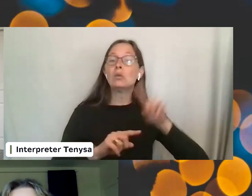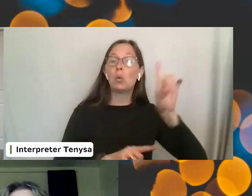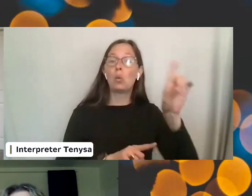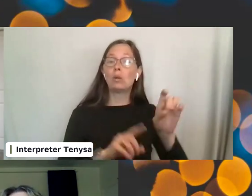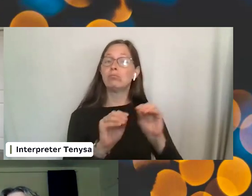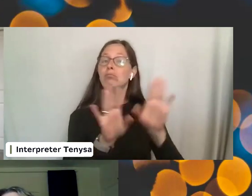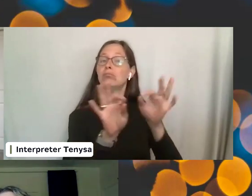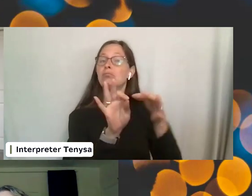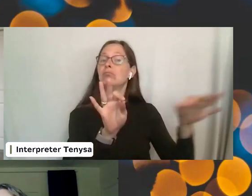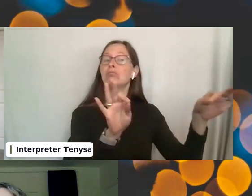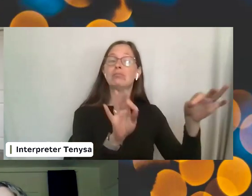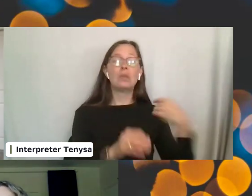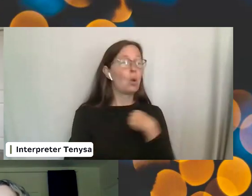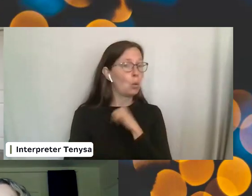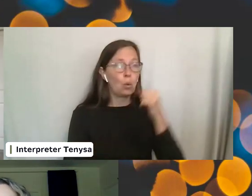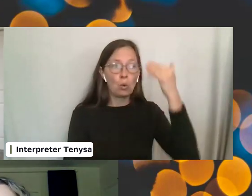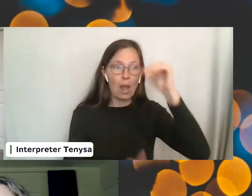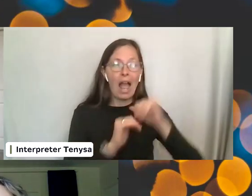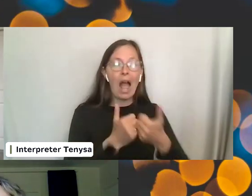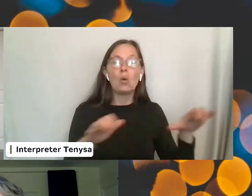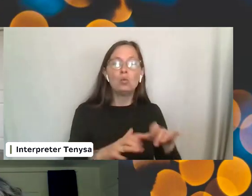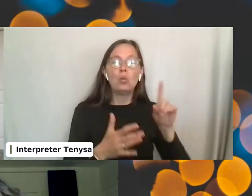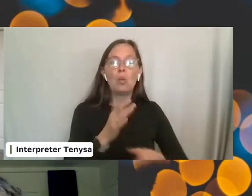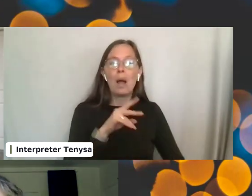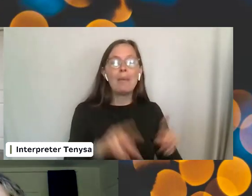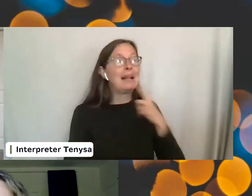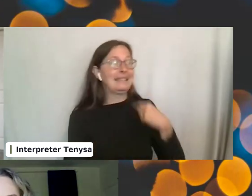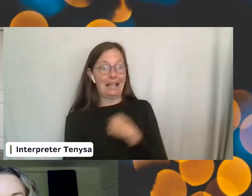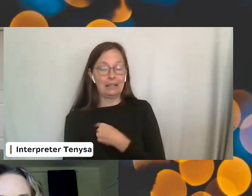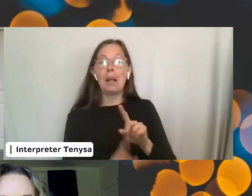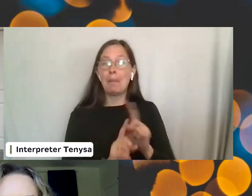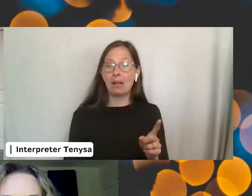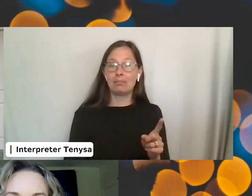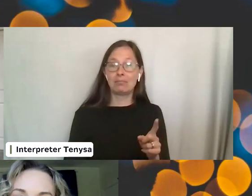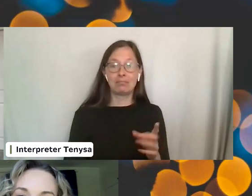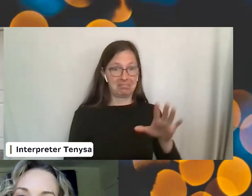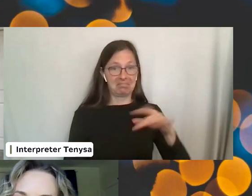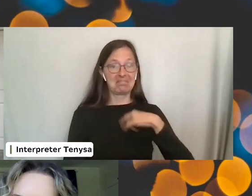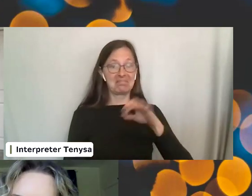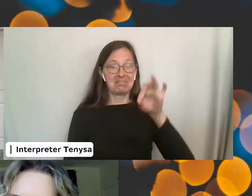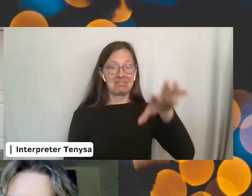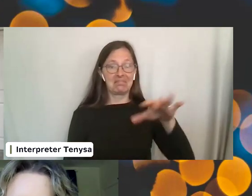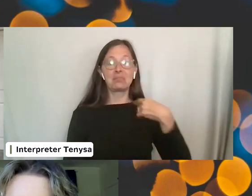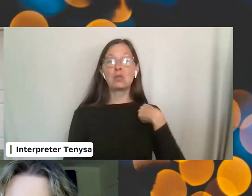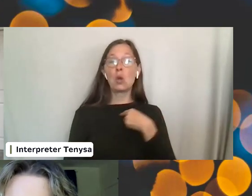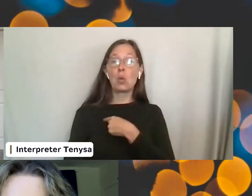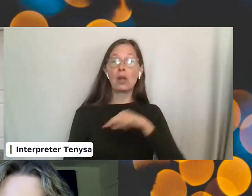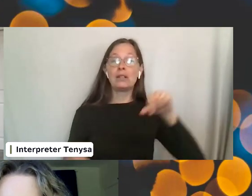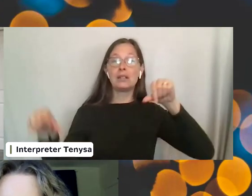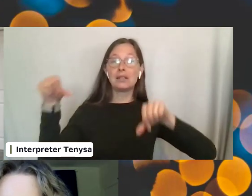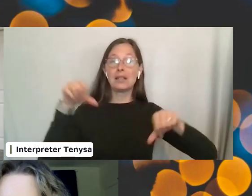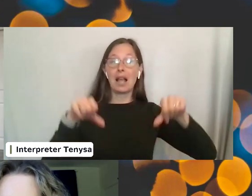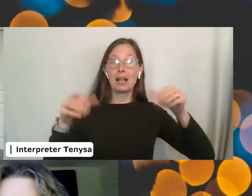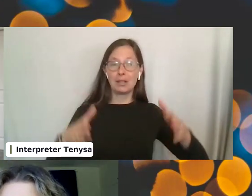Nope. We don't know how to do what we're told, but hear it from me first. We are scientists. So